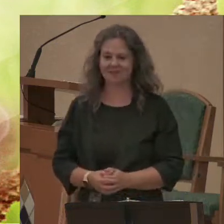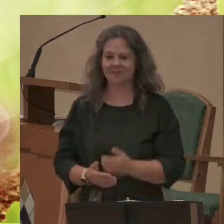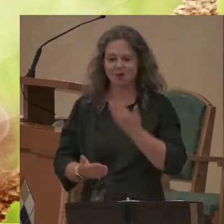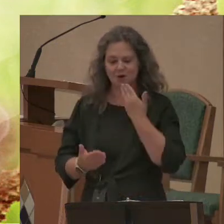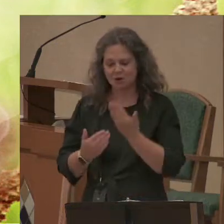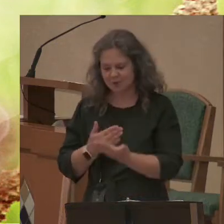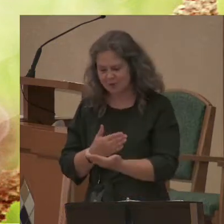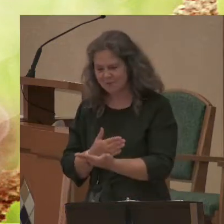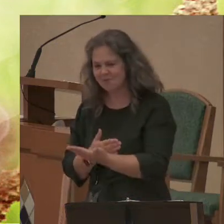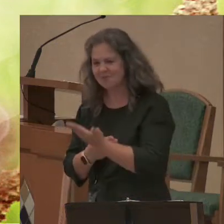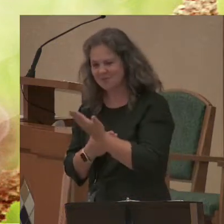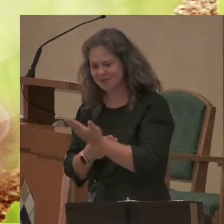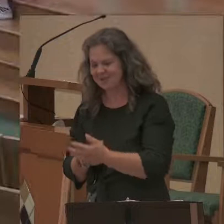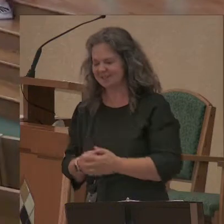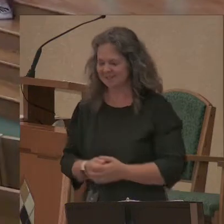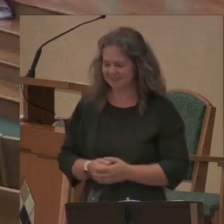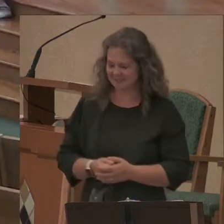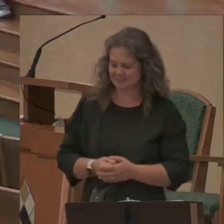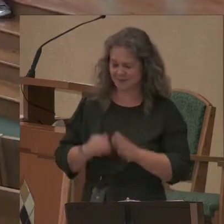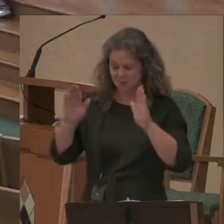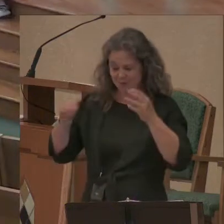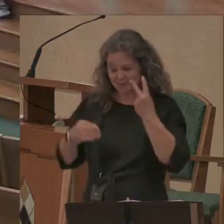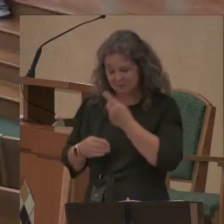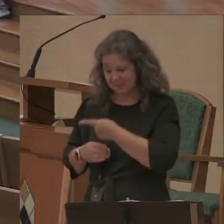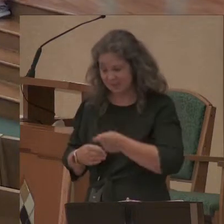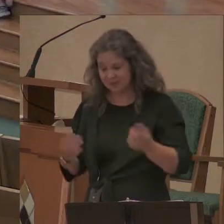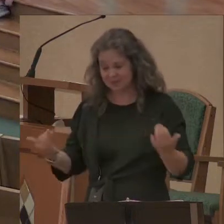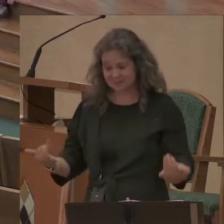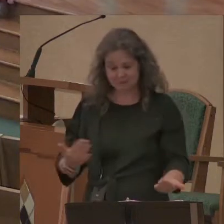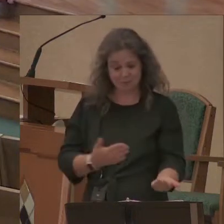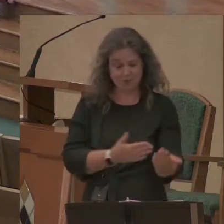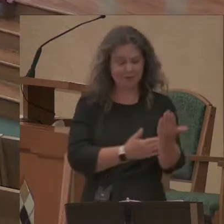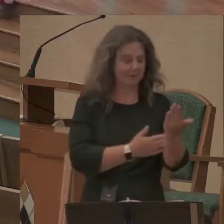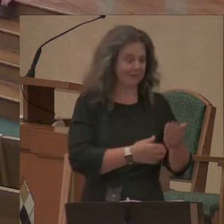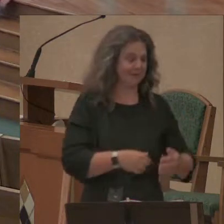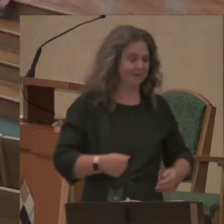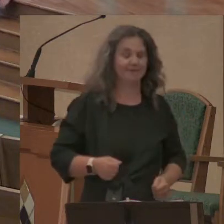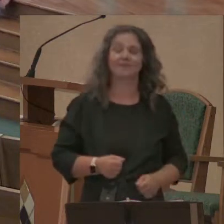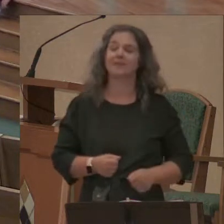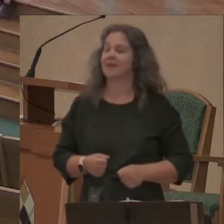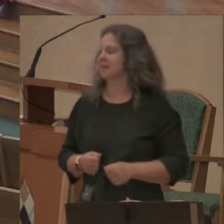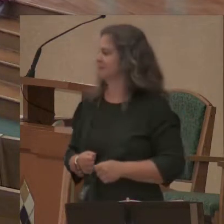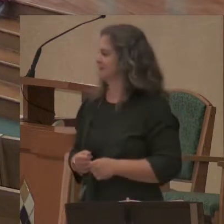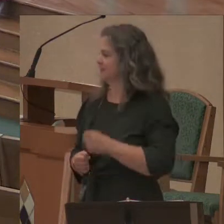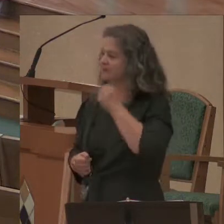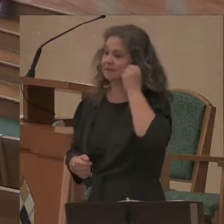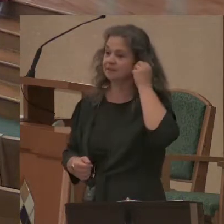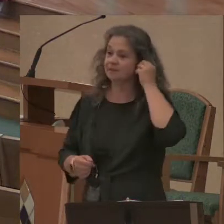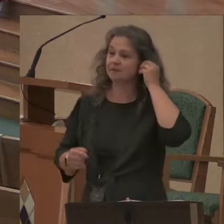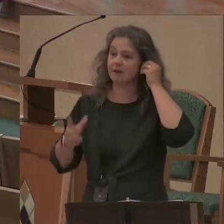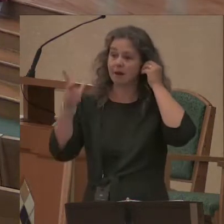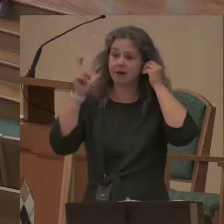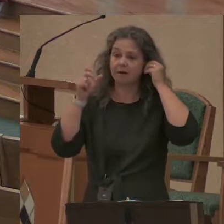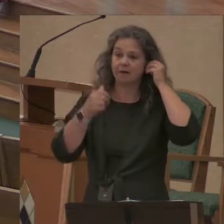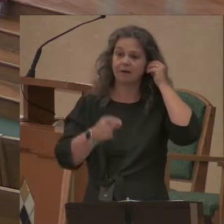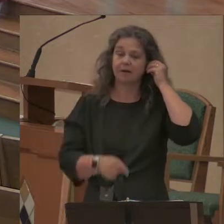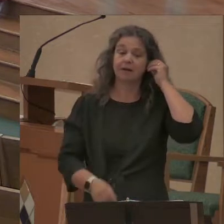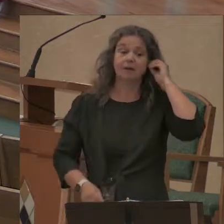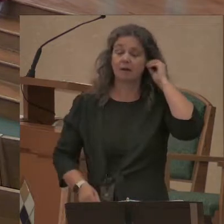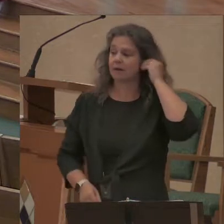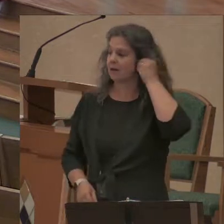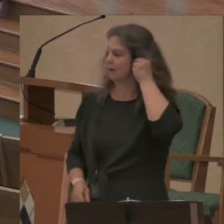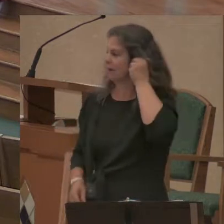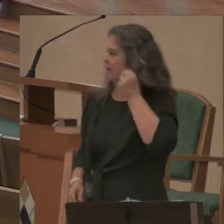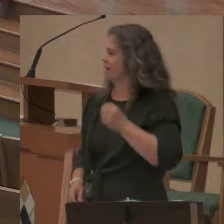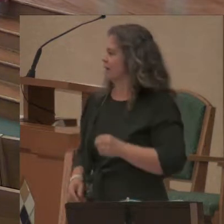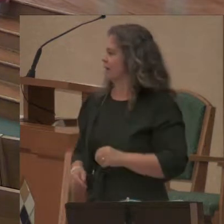Well, good morning. It is wonderful to see you here today. And I'm going to adjust so you can hear that okay, right? Yeah, great.